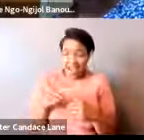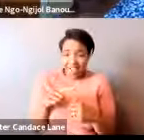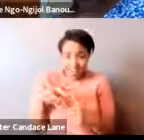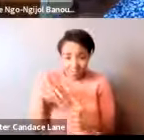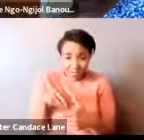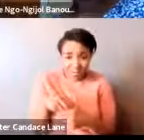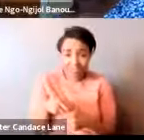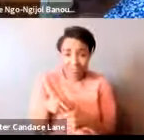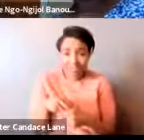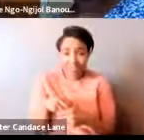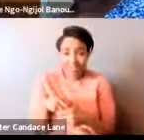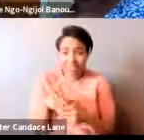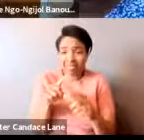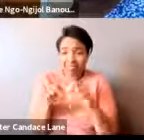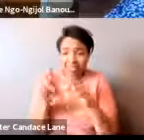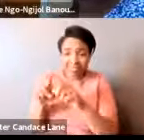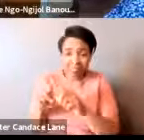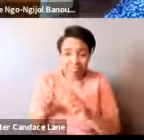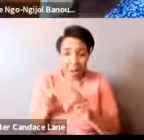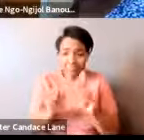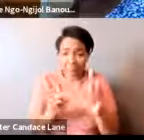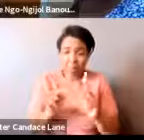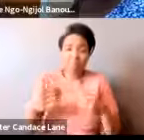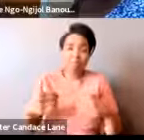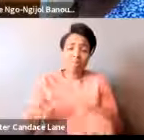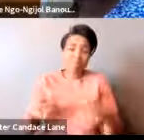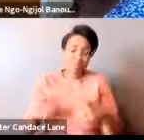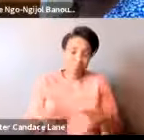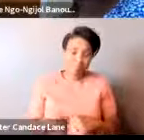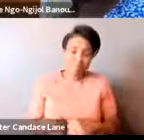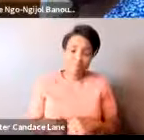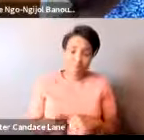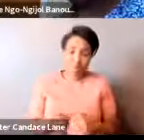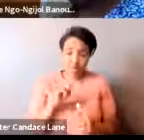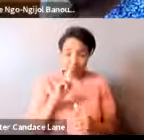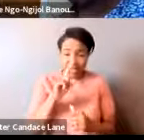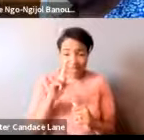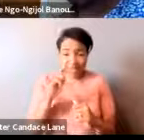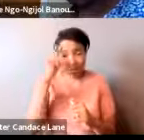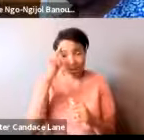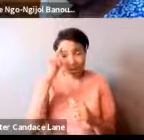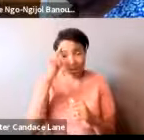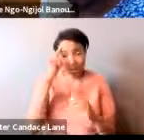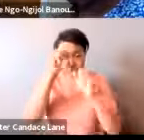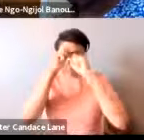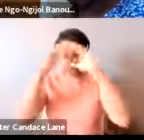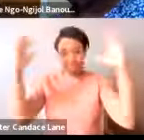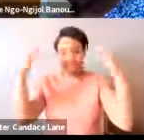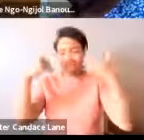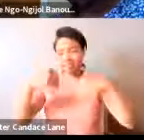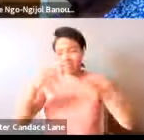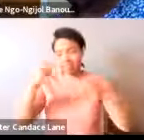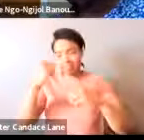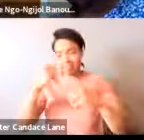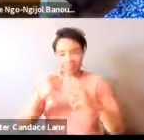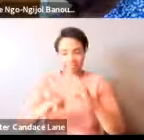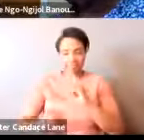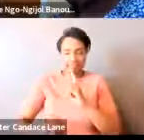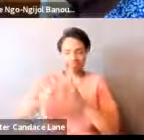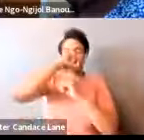Lucy Terry Prince. It's a little mind-boggling and deeply humbling and affirming. So I'd like